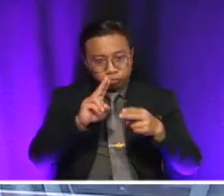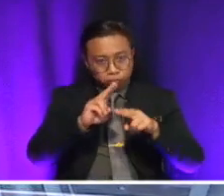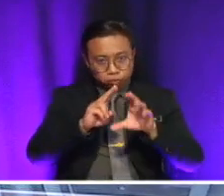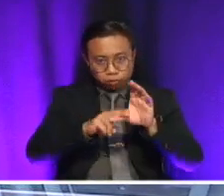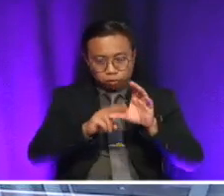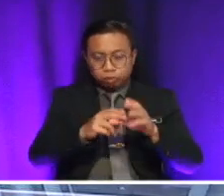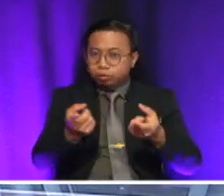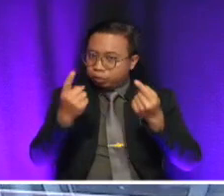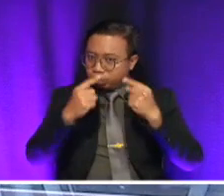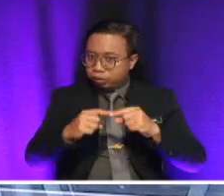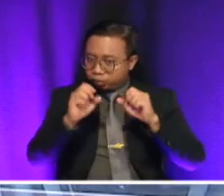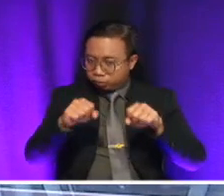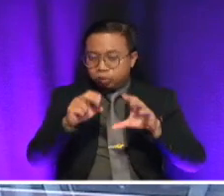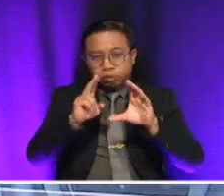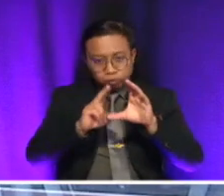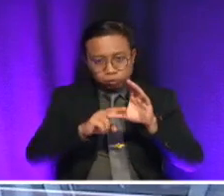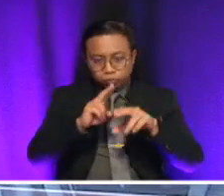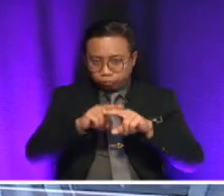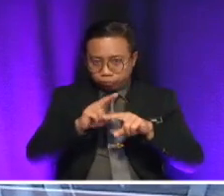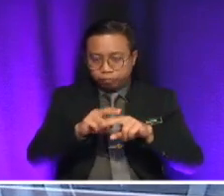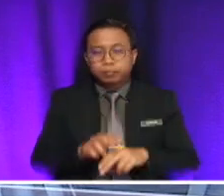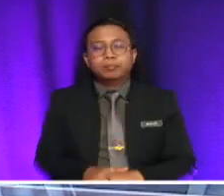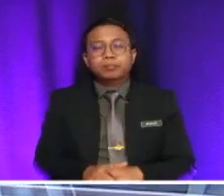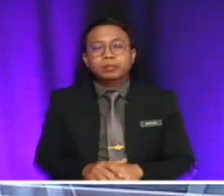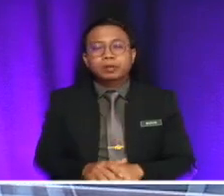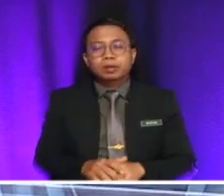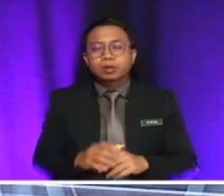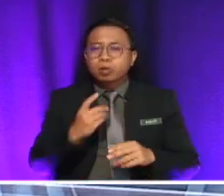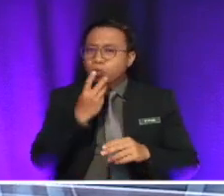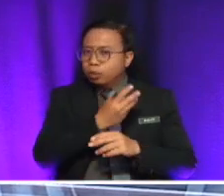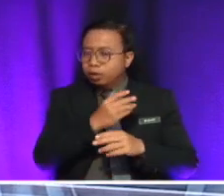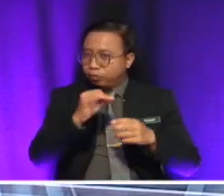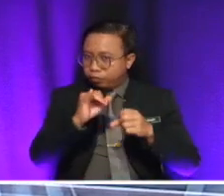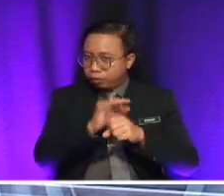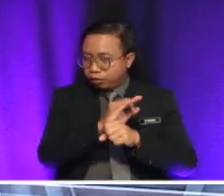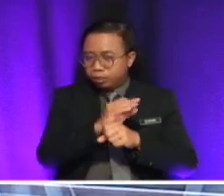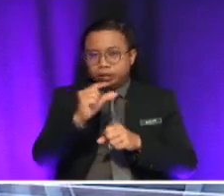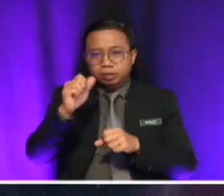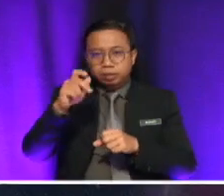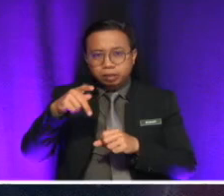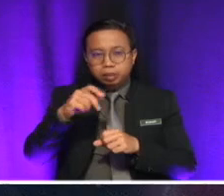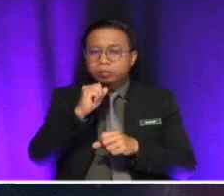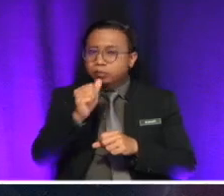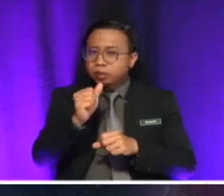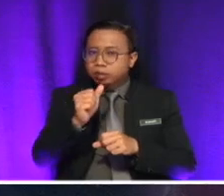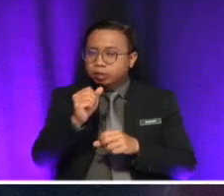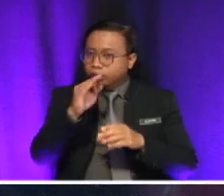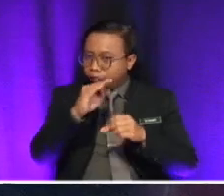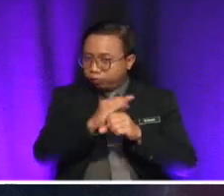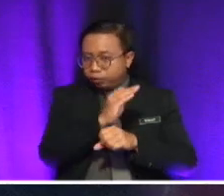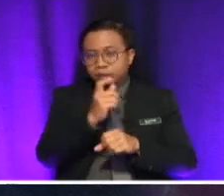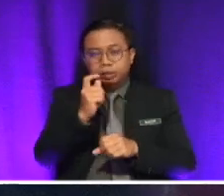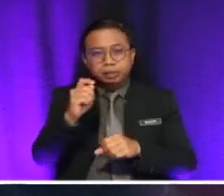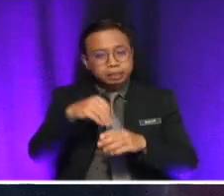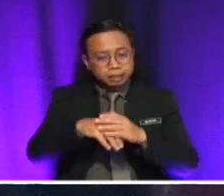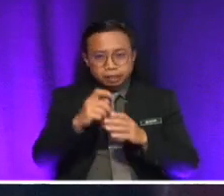who comes in can sit down, right? Yes. Now, for this segment, we are filling in the gaps as well. Yeah, but we are not going to fill in the gaps in a